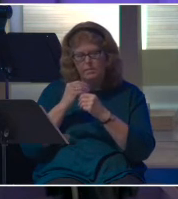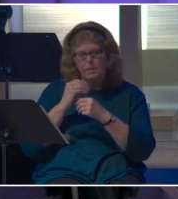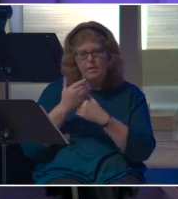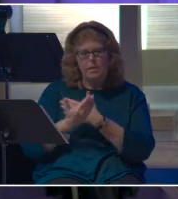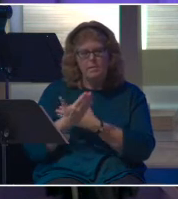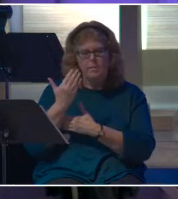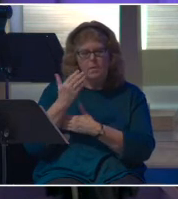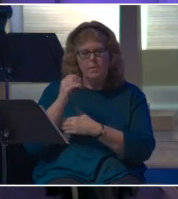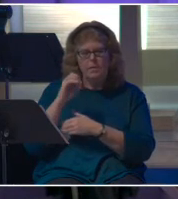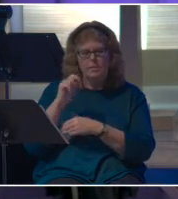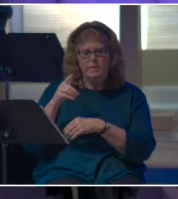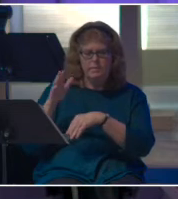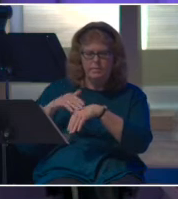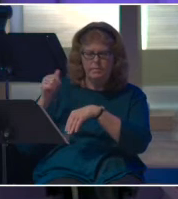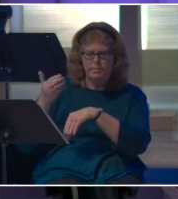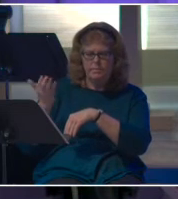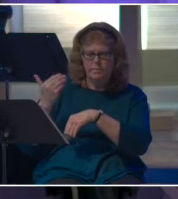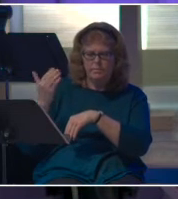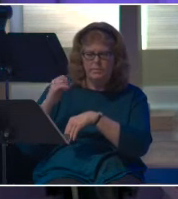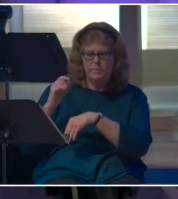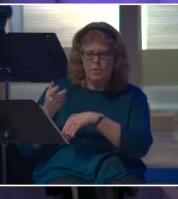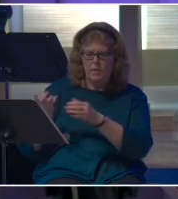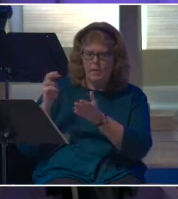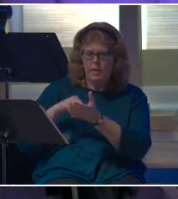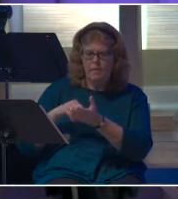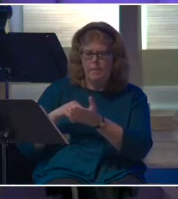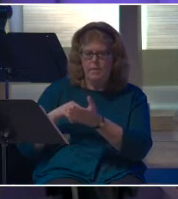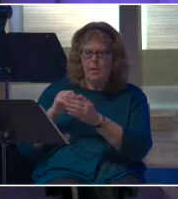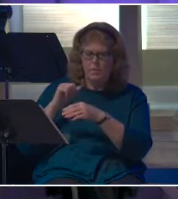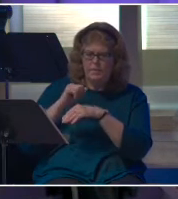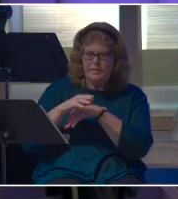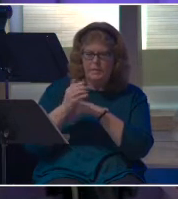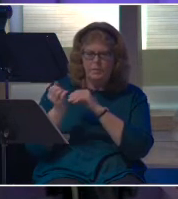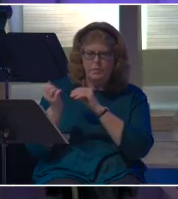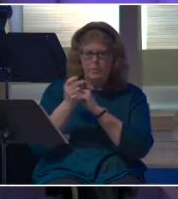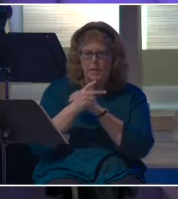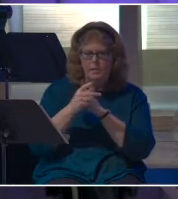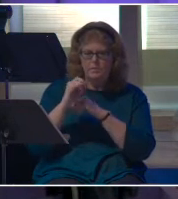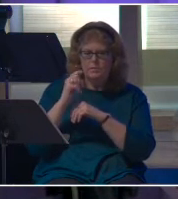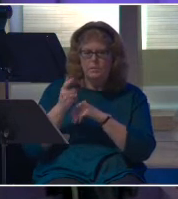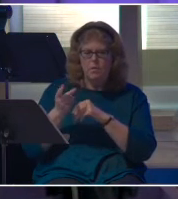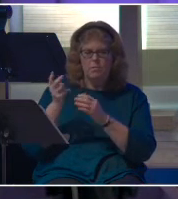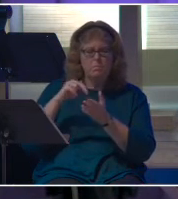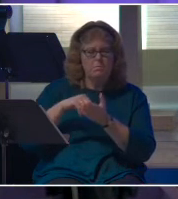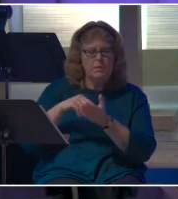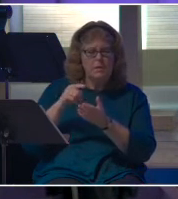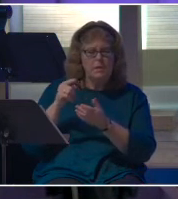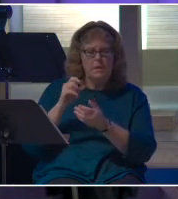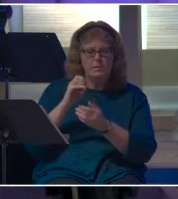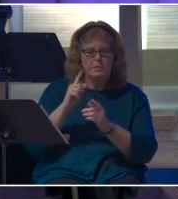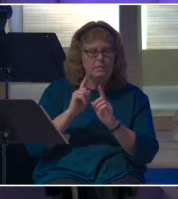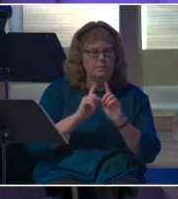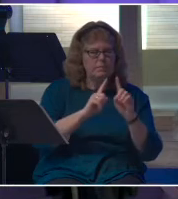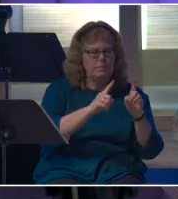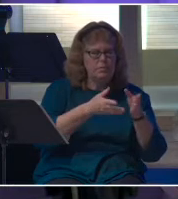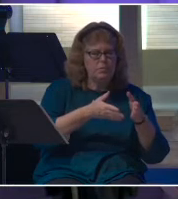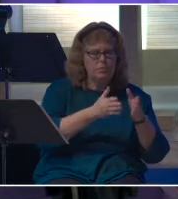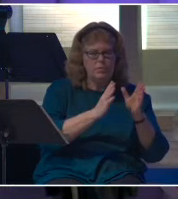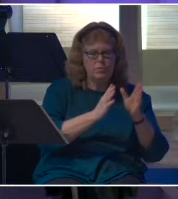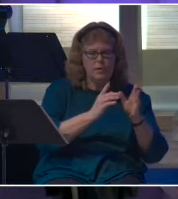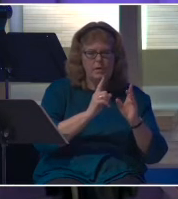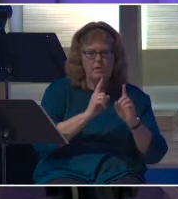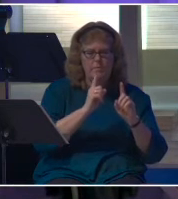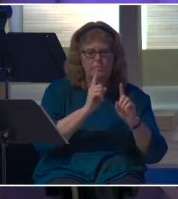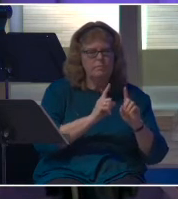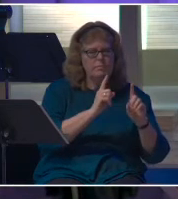Samuel called to Saul on the roof, "Up, that I may send you on your way." So Saul rose, and both he and Samuel went out into the street. As they were